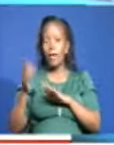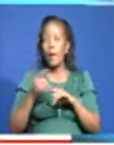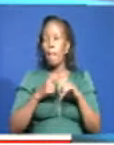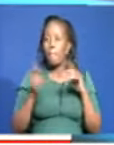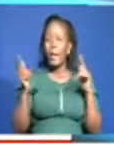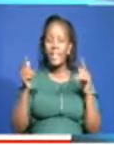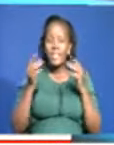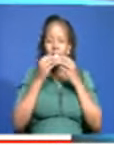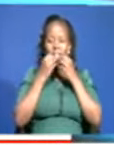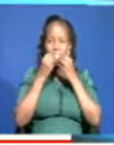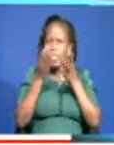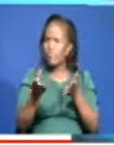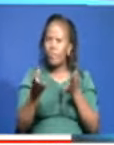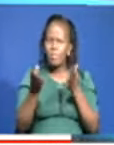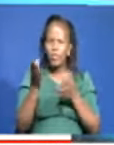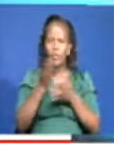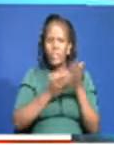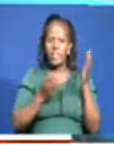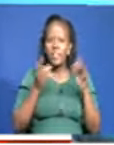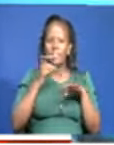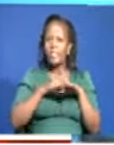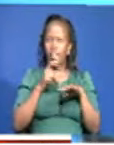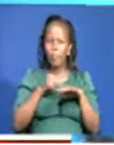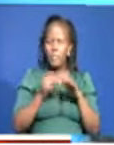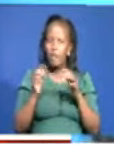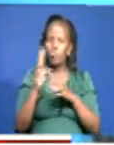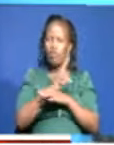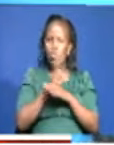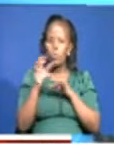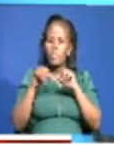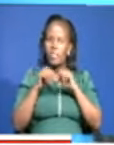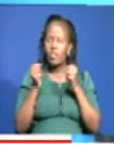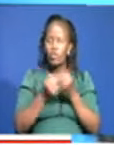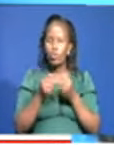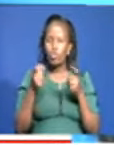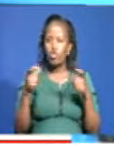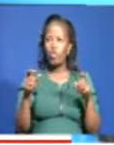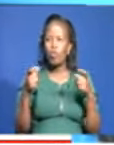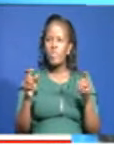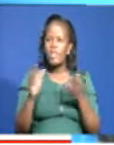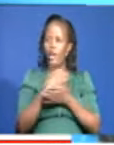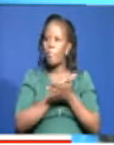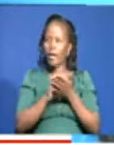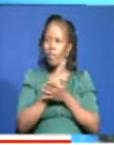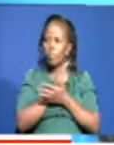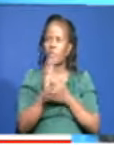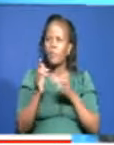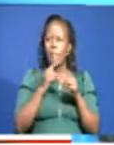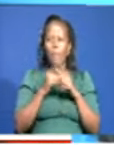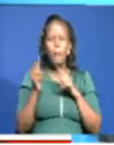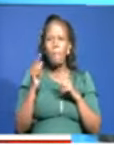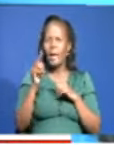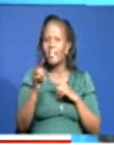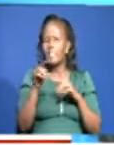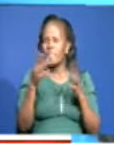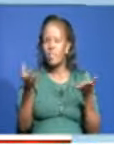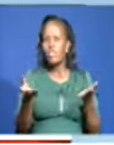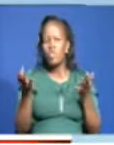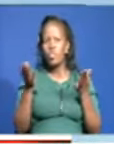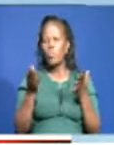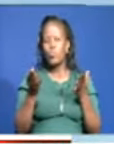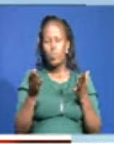been simplified on social media platforms. But how often do you fall prey to fake